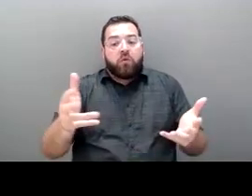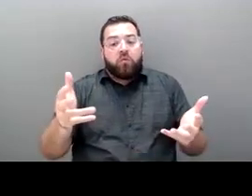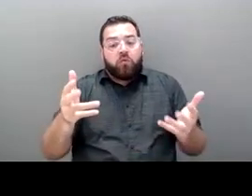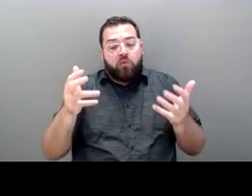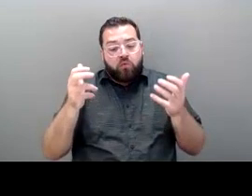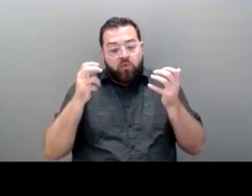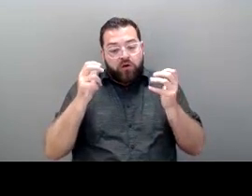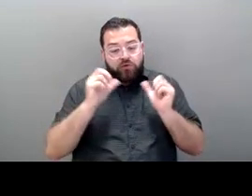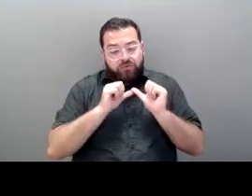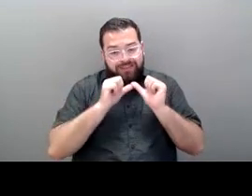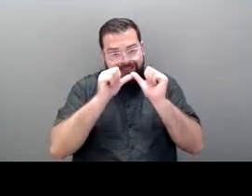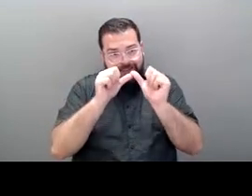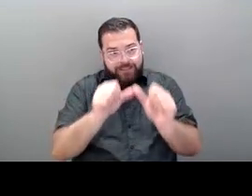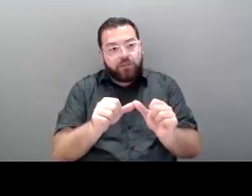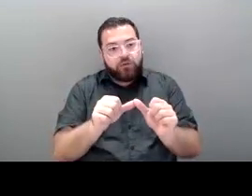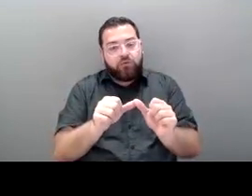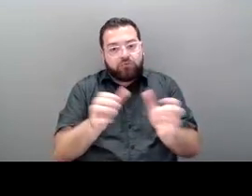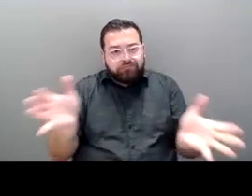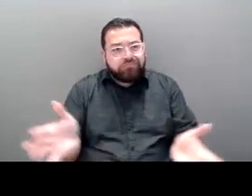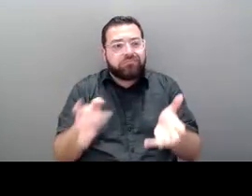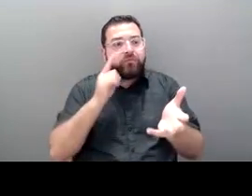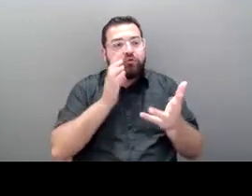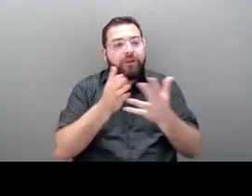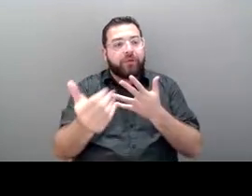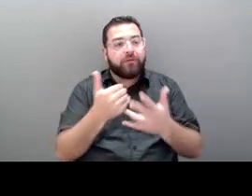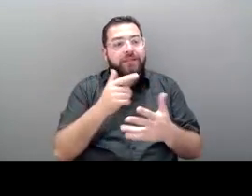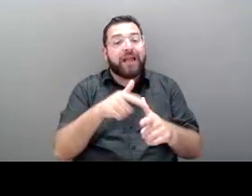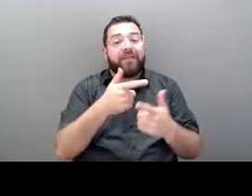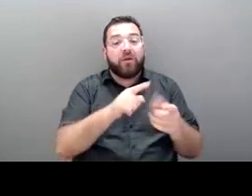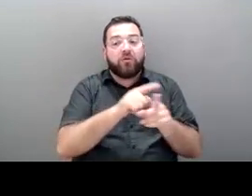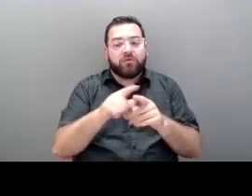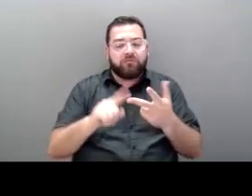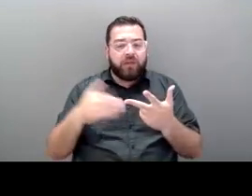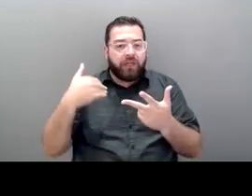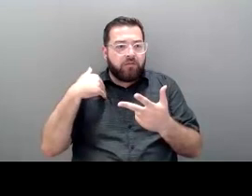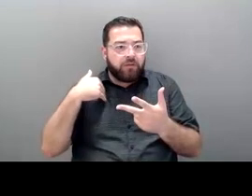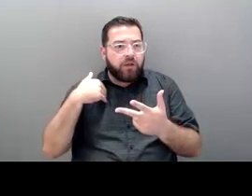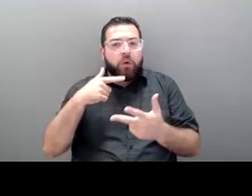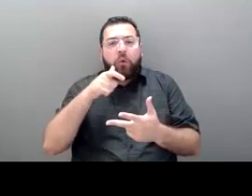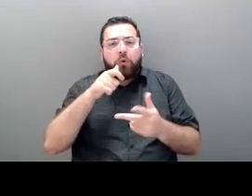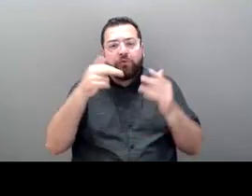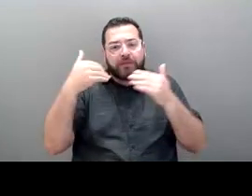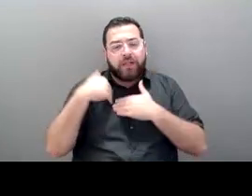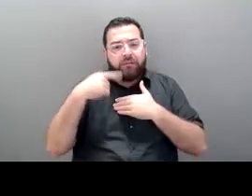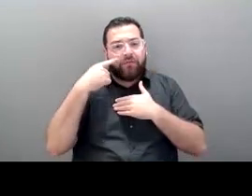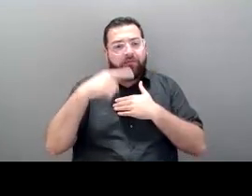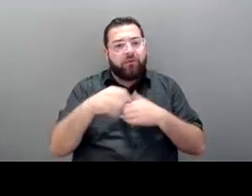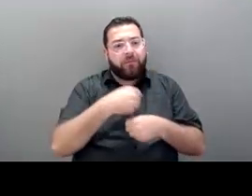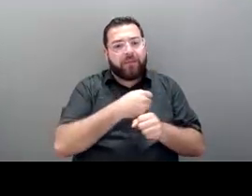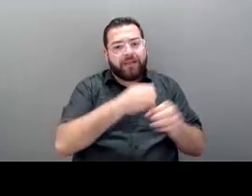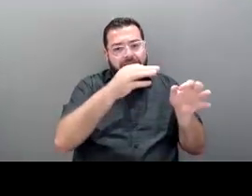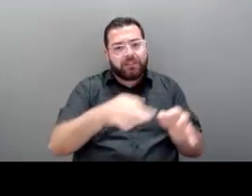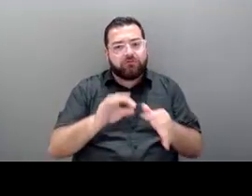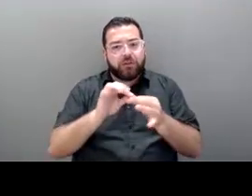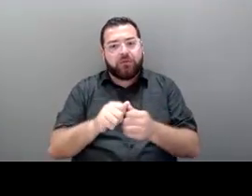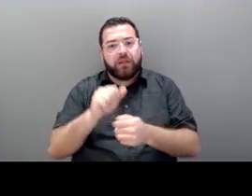keep pushing for that transparency, and then the accountability of like, who's responsible for making AI decisions, who's responsible for like measuring the outcomes,